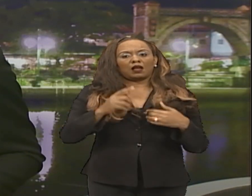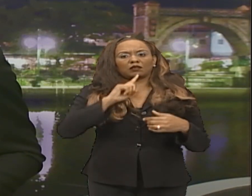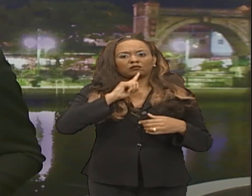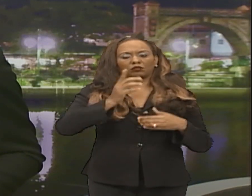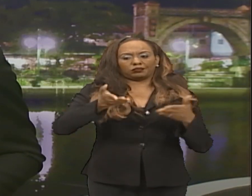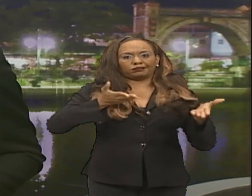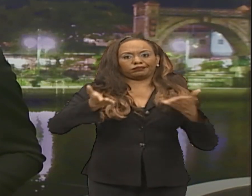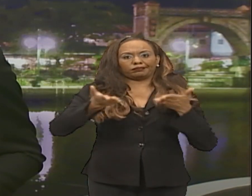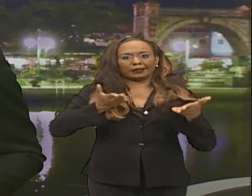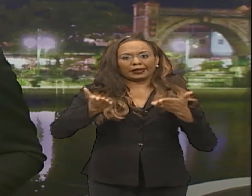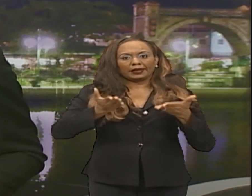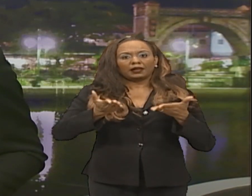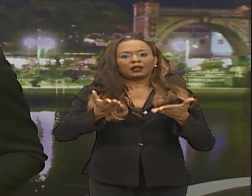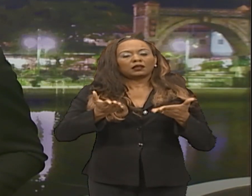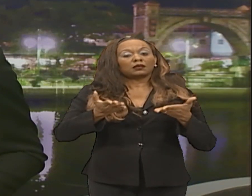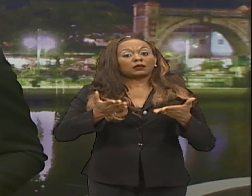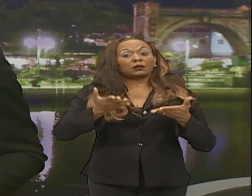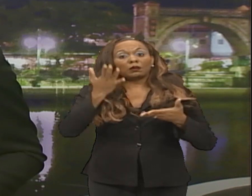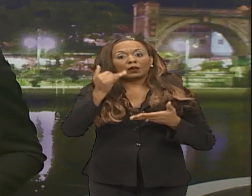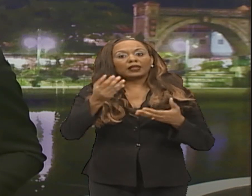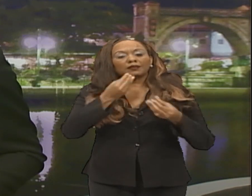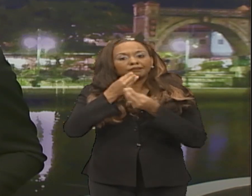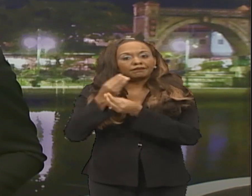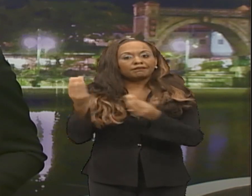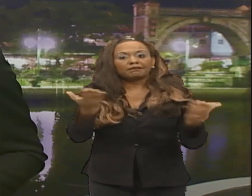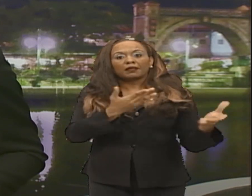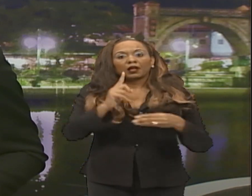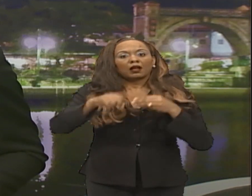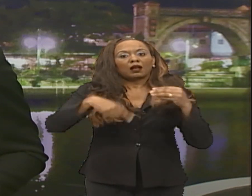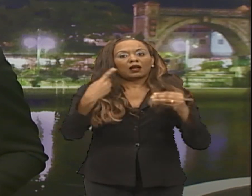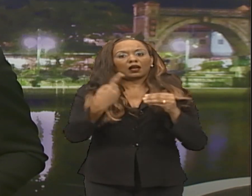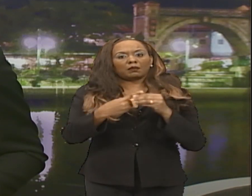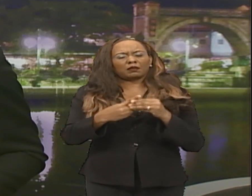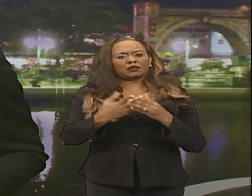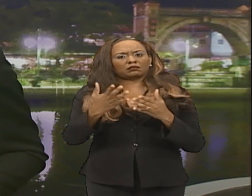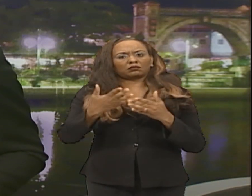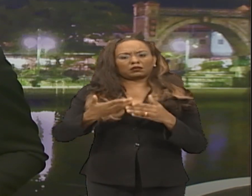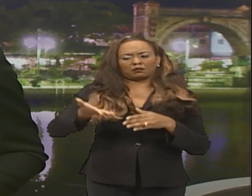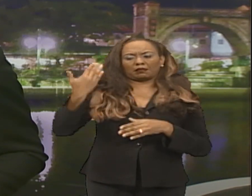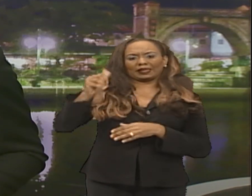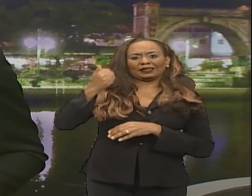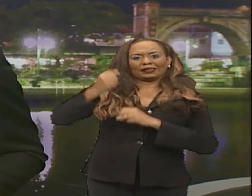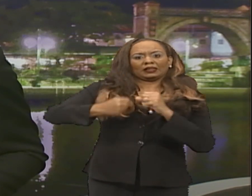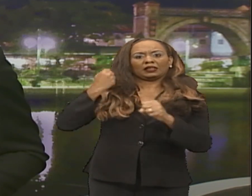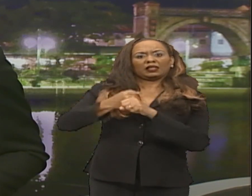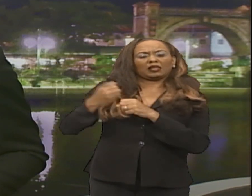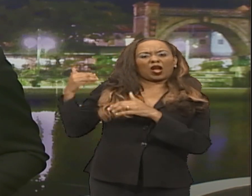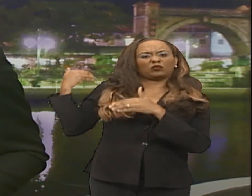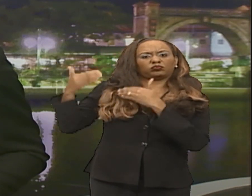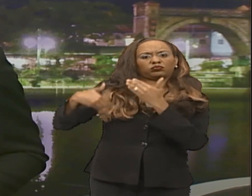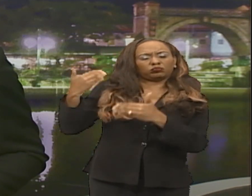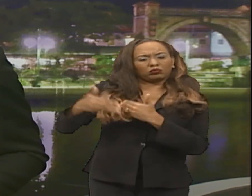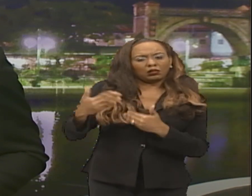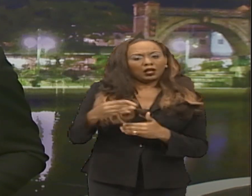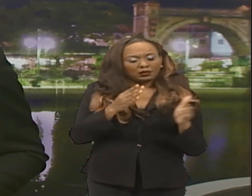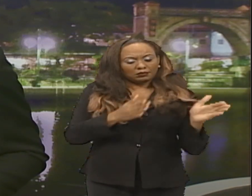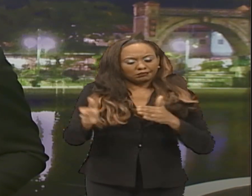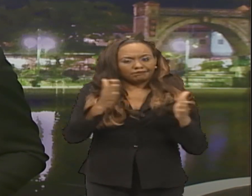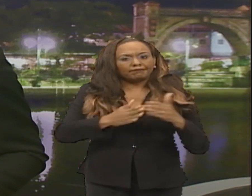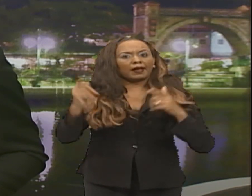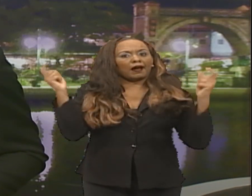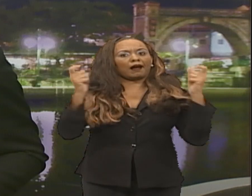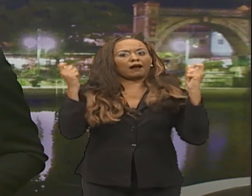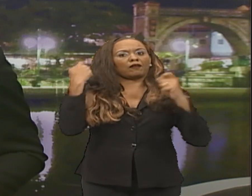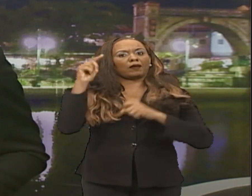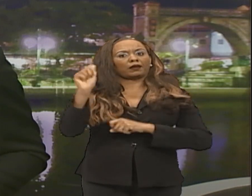CDF's offices in Haggett Hall, where he also gave an update on the fund's performance over the past decade and planned activities for their